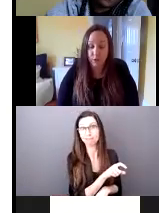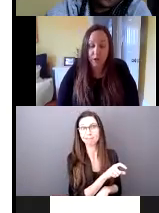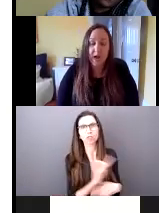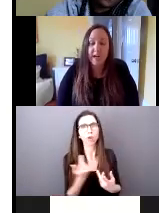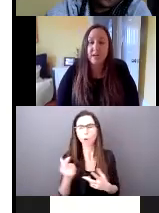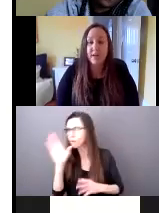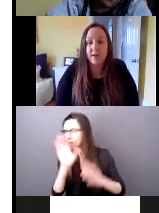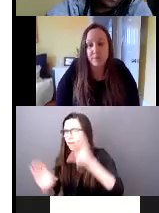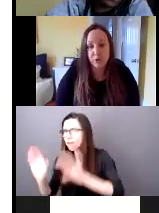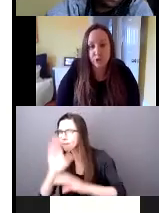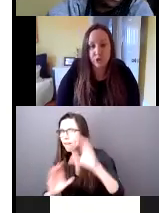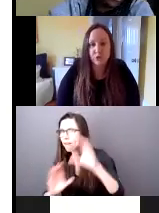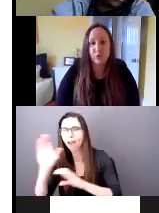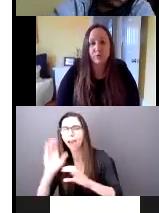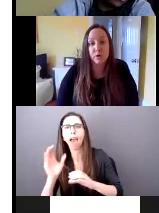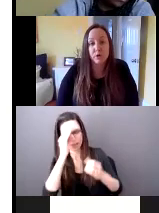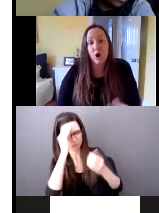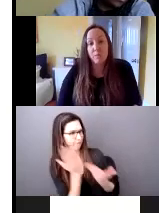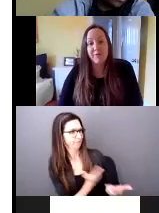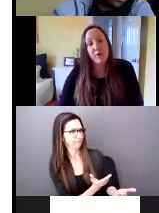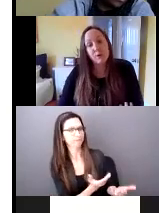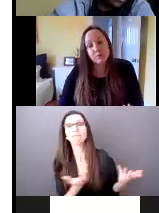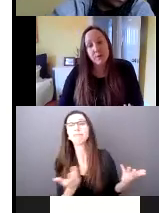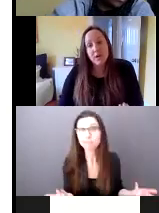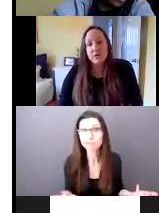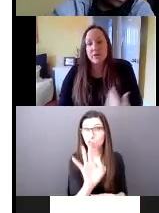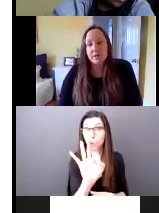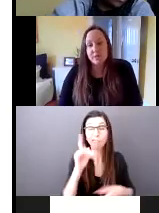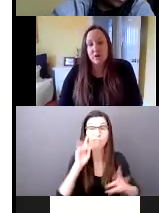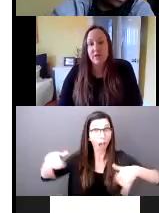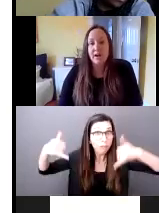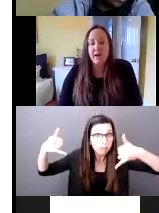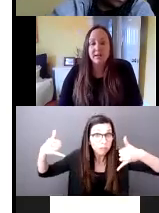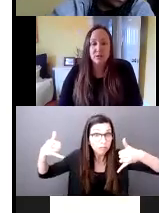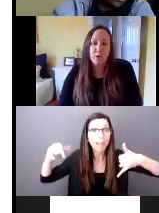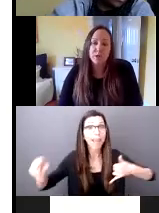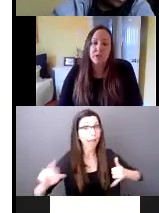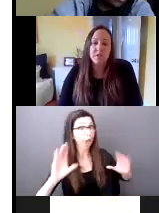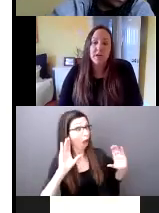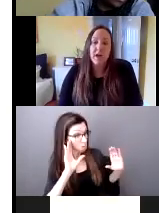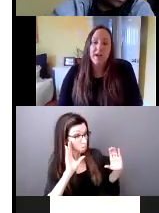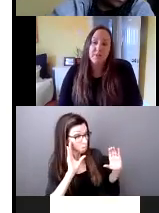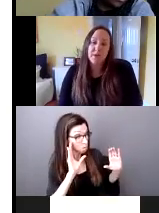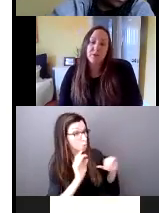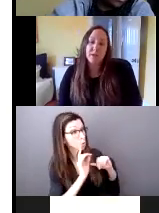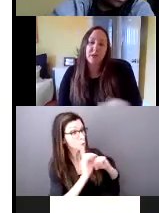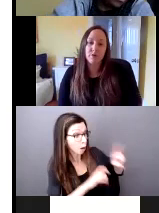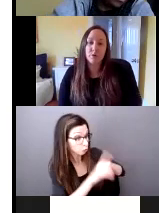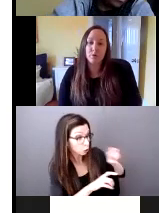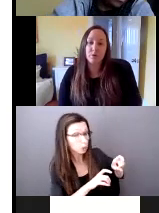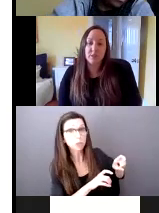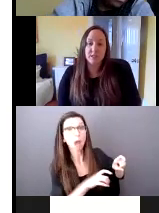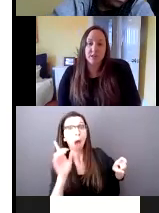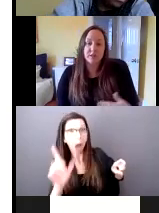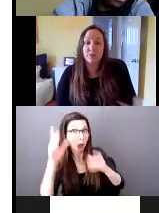available, and give that information to you. So if you were to call by phone, they're going to listen to all that, ask those questions, and then be able to give